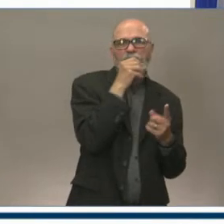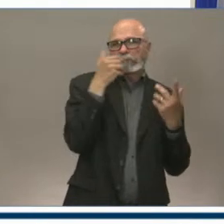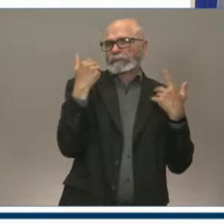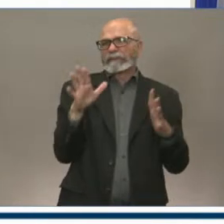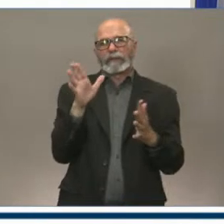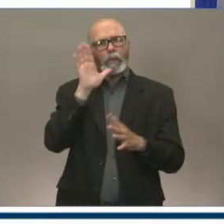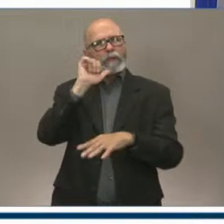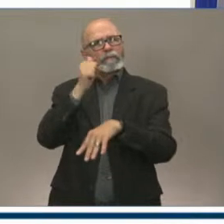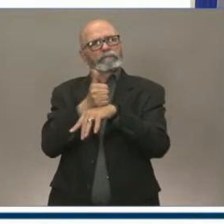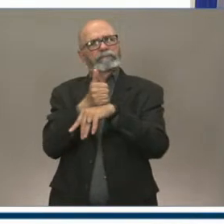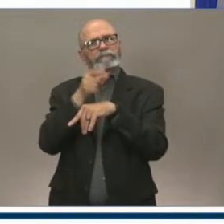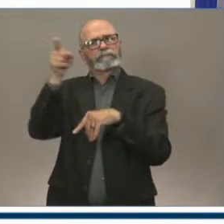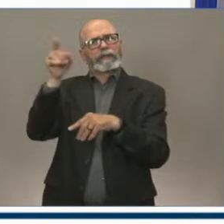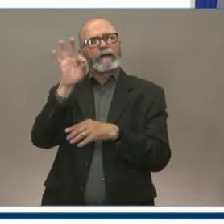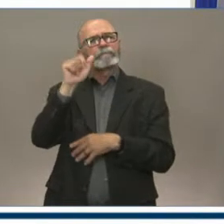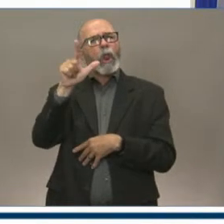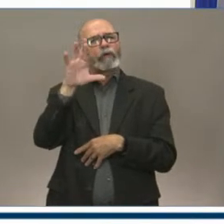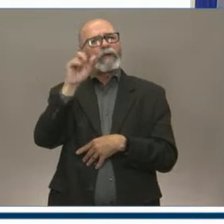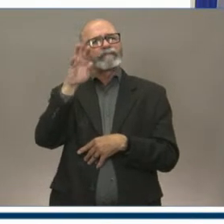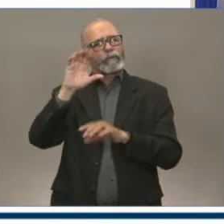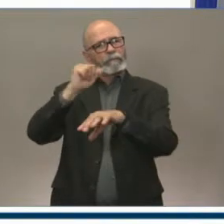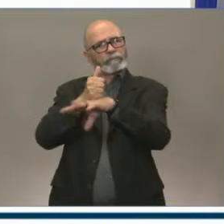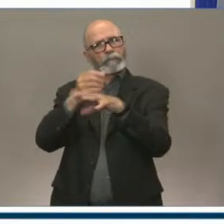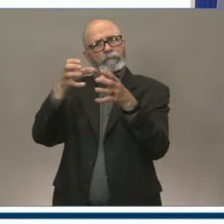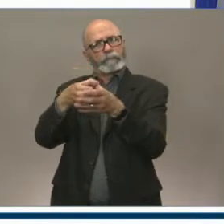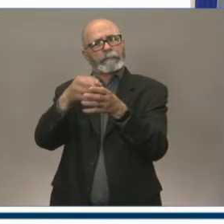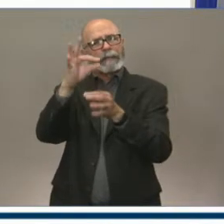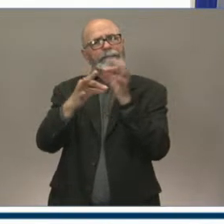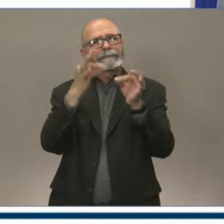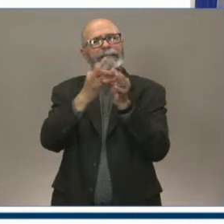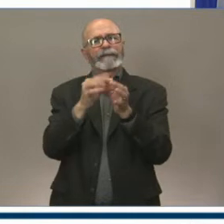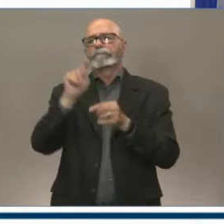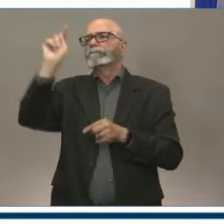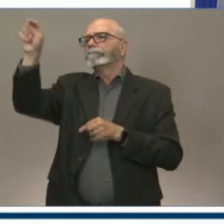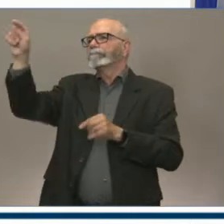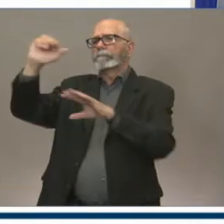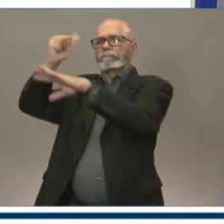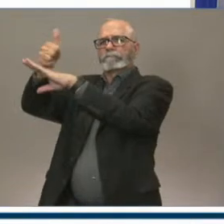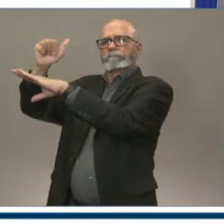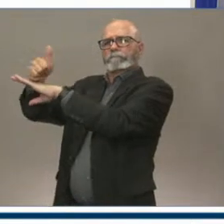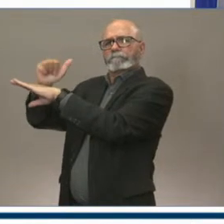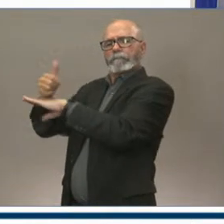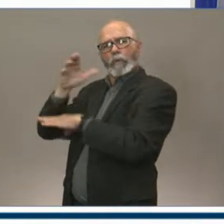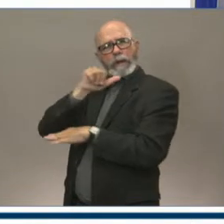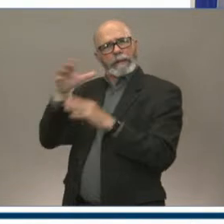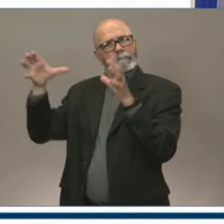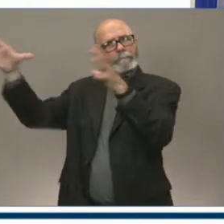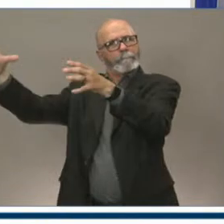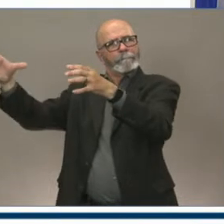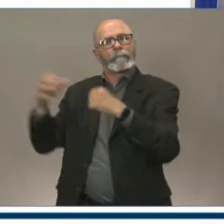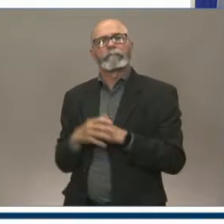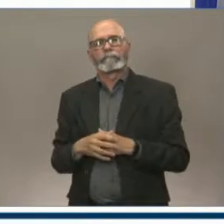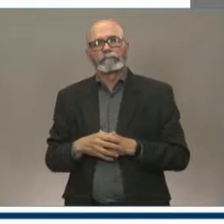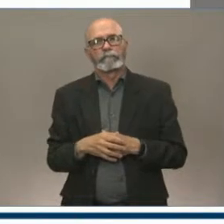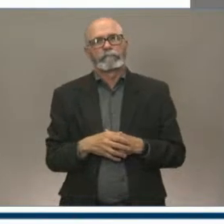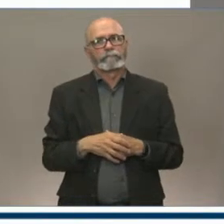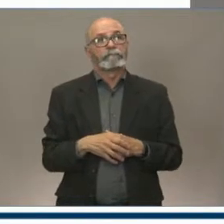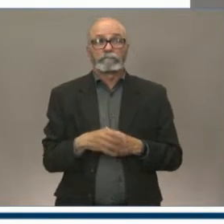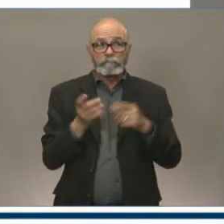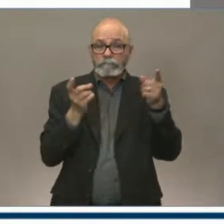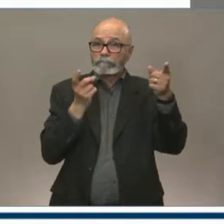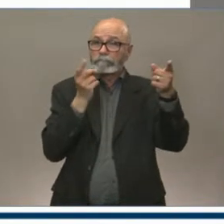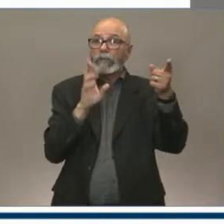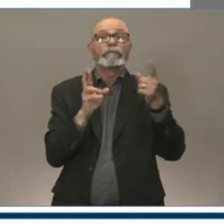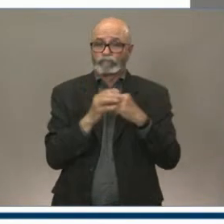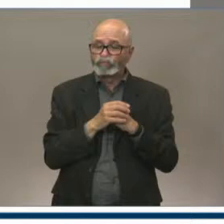or Fall River. What can you say to them as to why that is? So it's simply a capacity issue, as well as